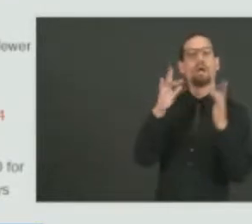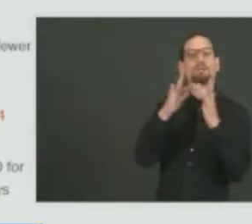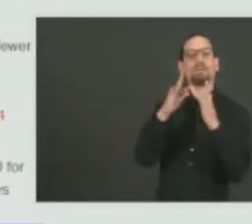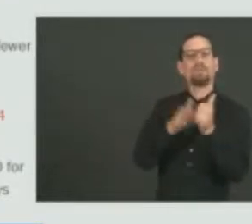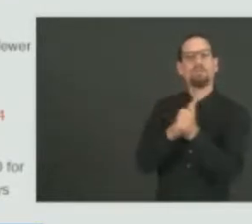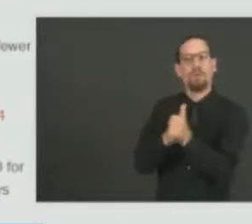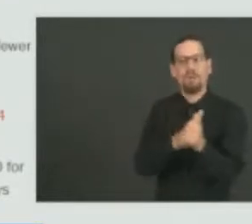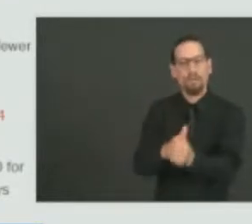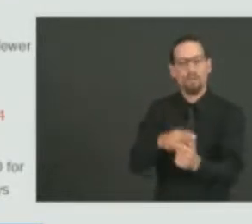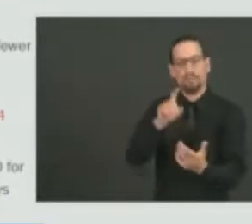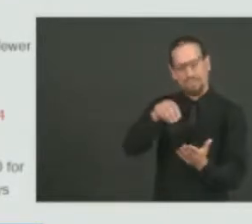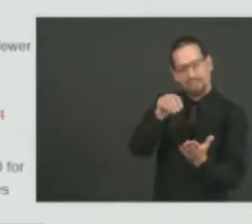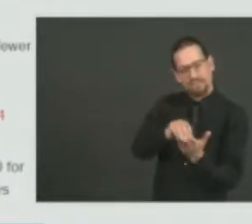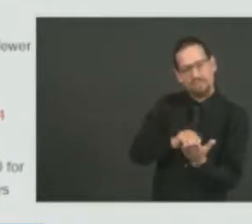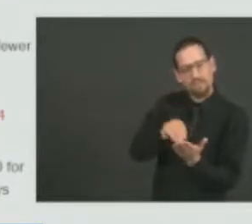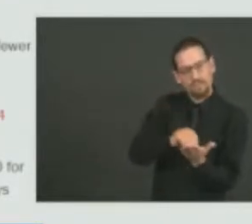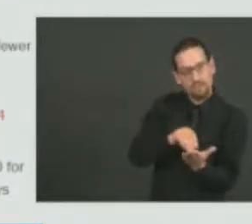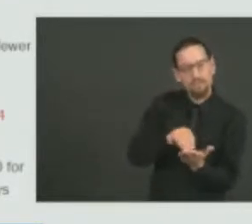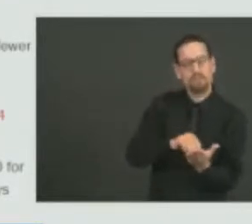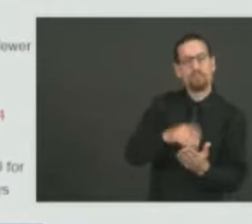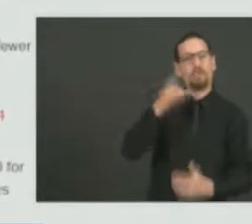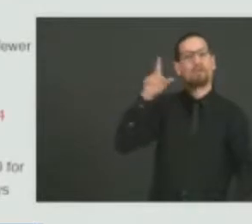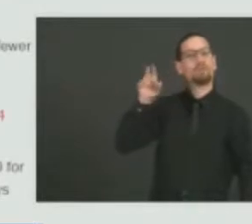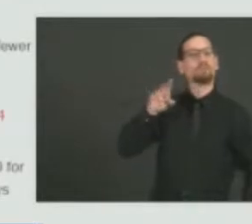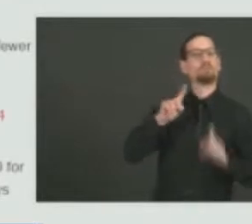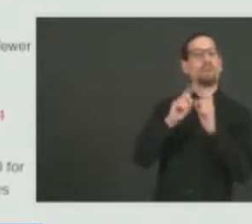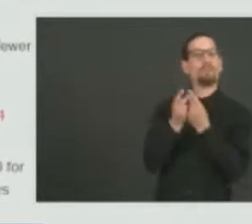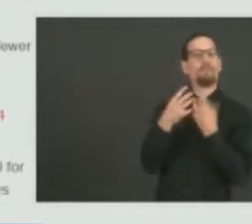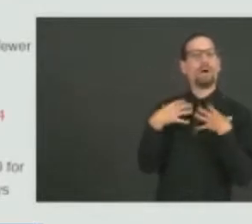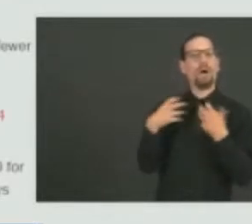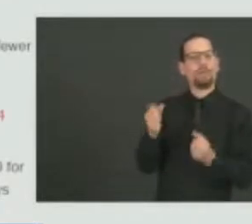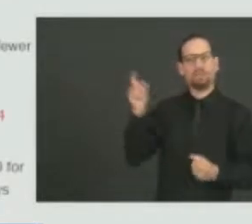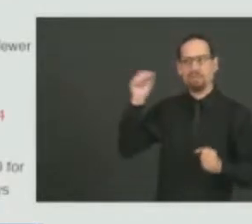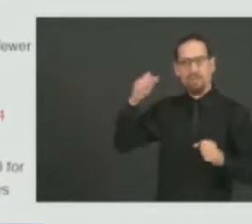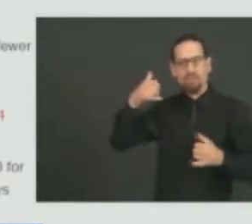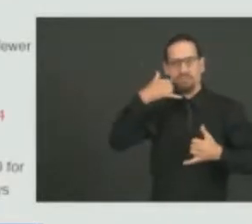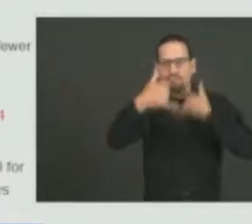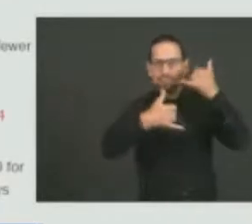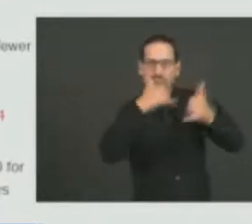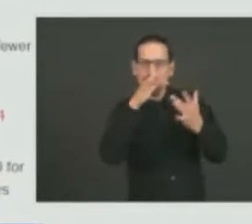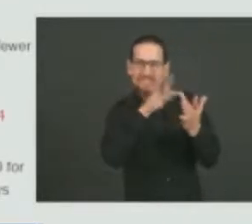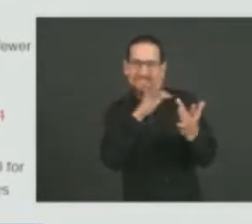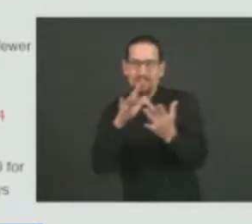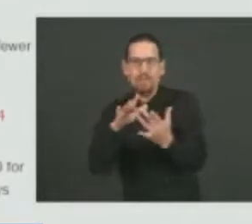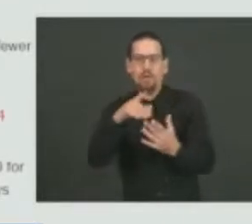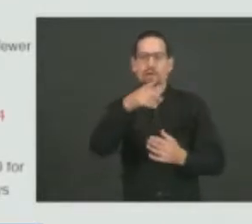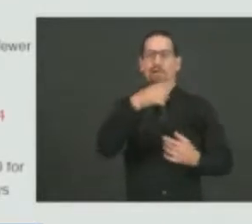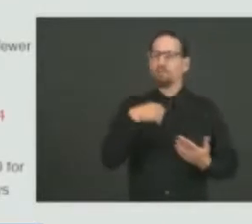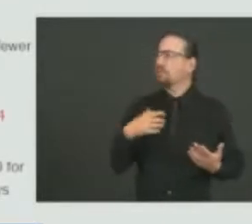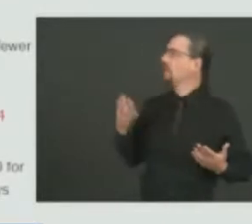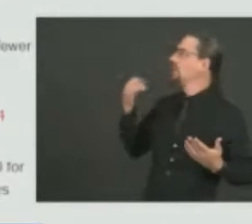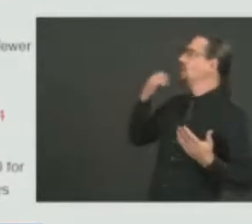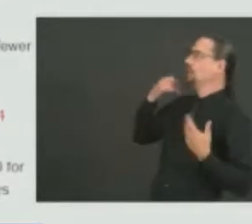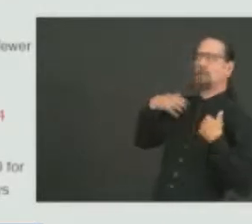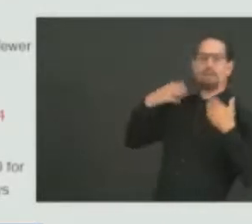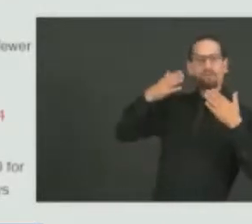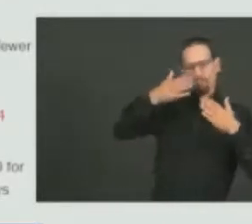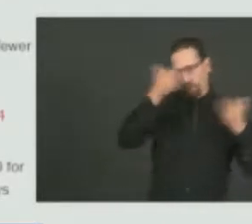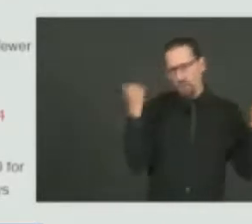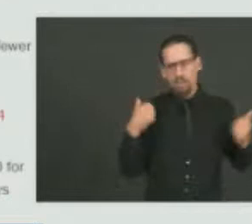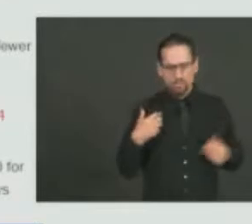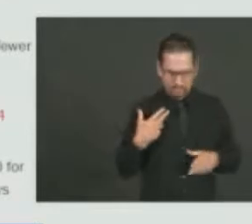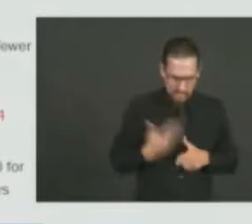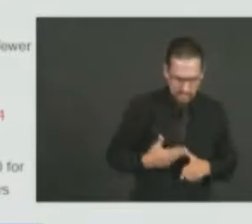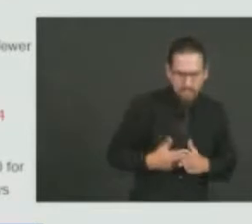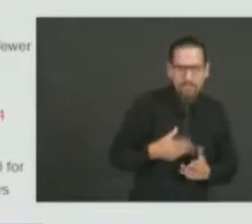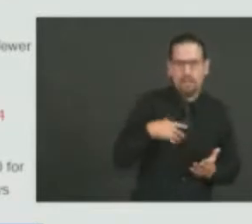remember exactly how many people were at the party. They don't have the list of the names of the people who were at the party. It's these kinds of social